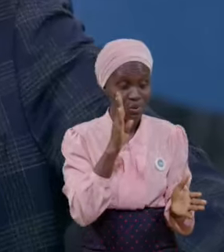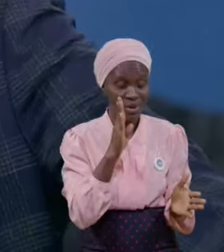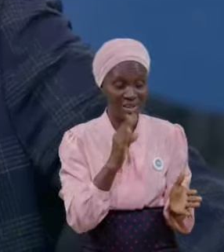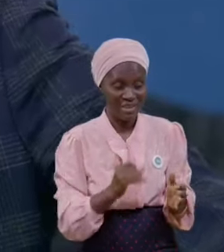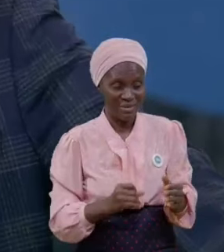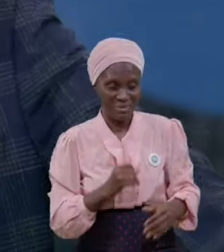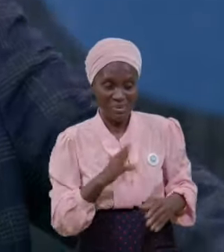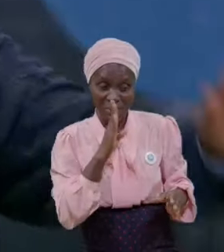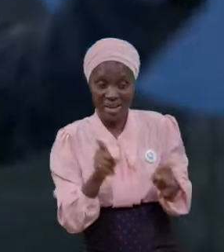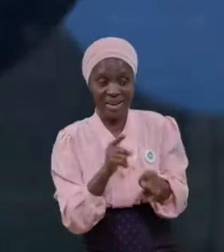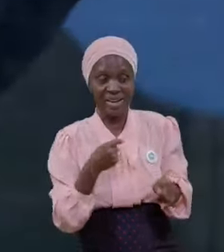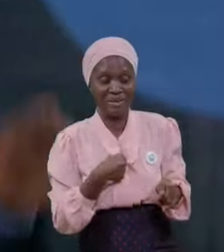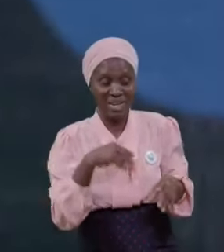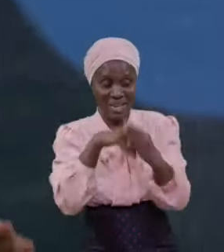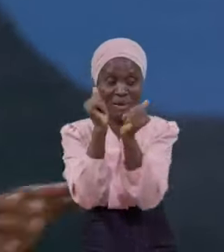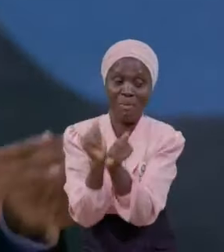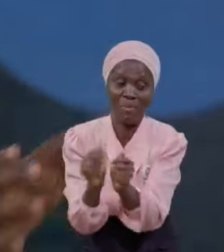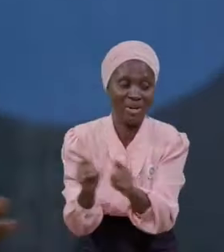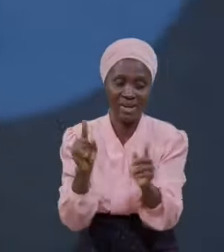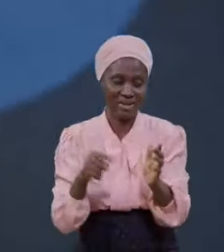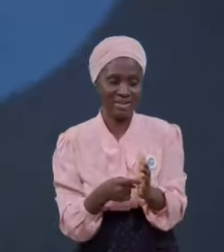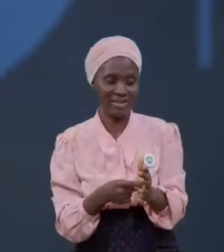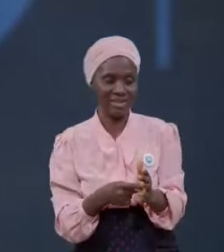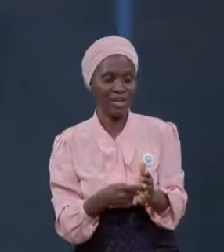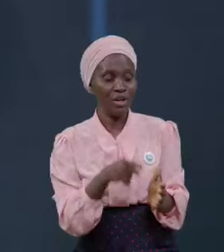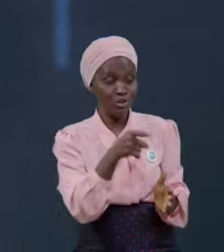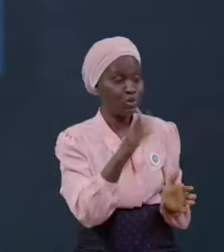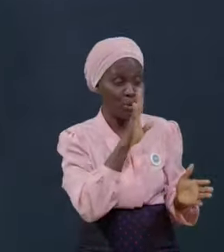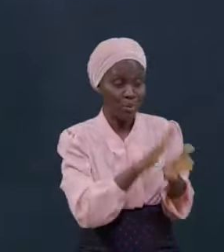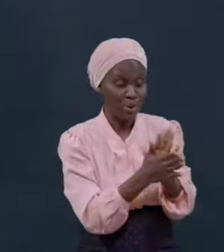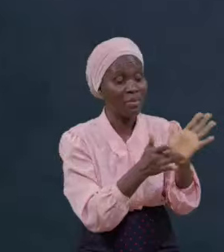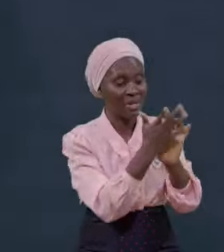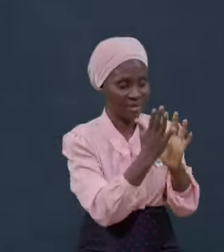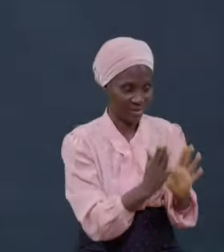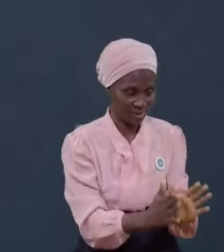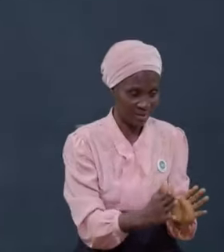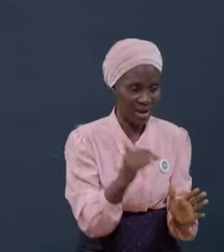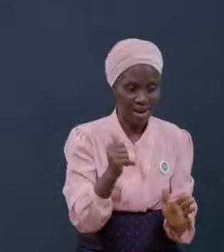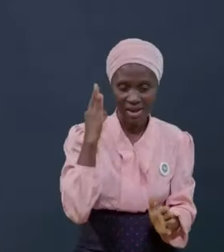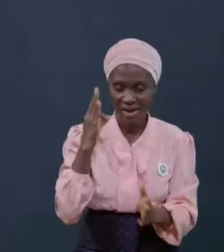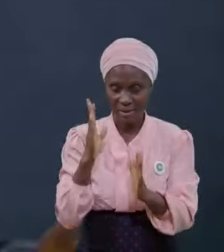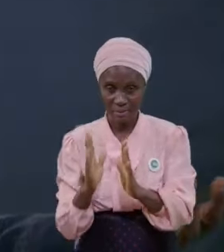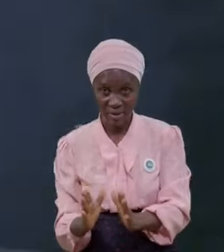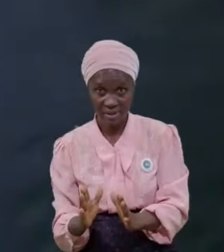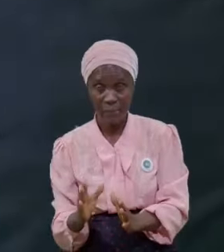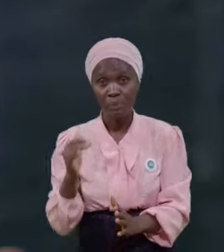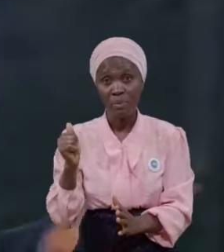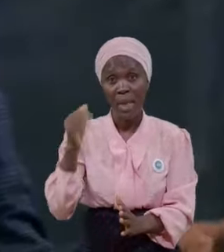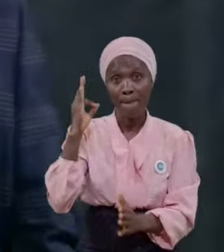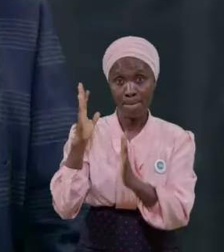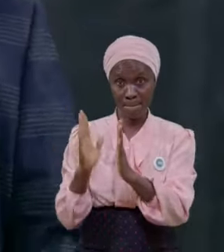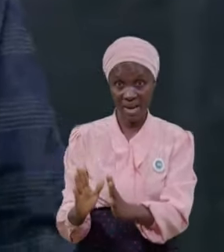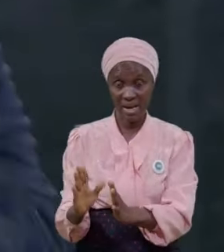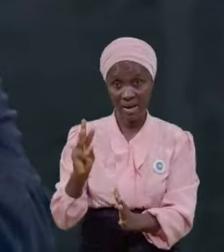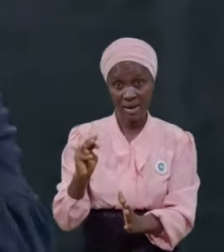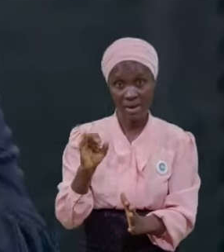a Christian. The minister may have some peculiar challenges and persecution. The members don't need to